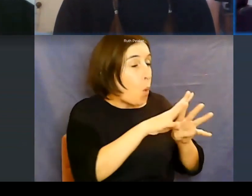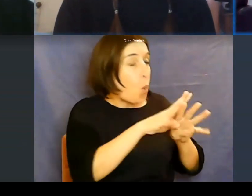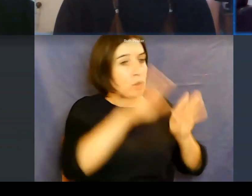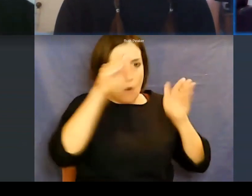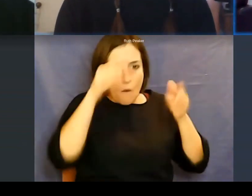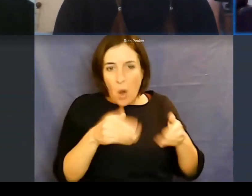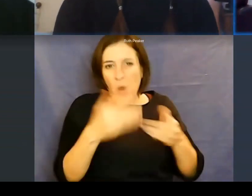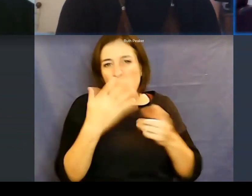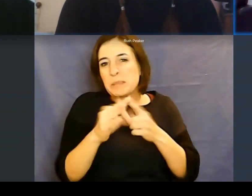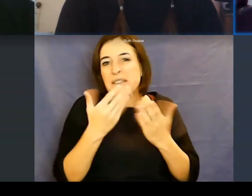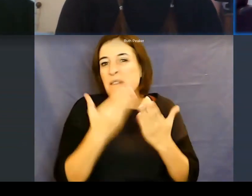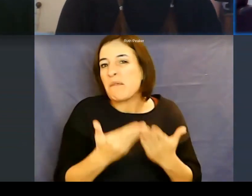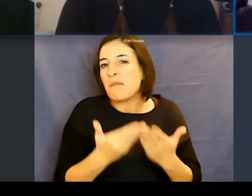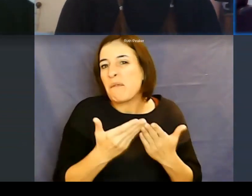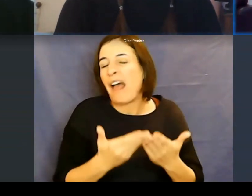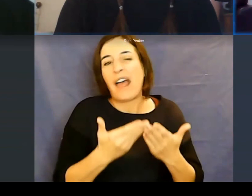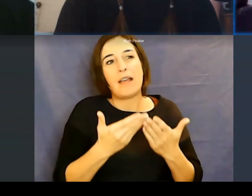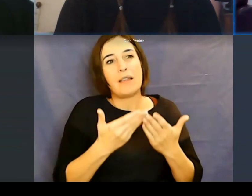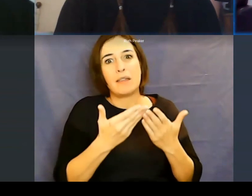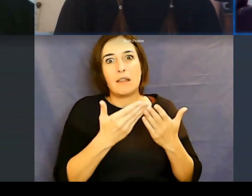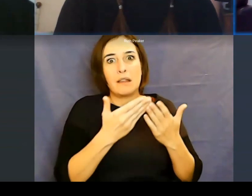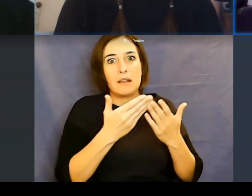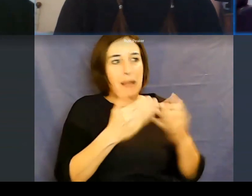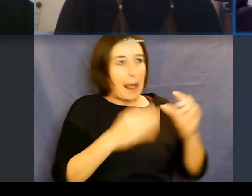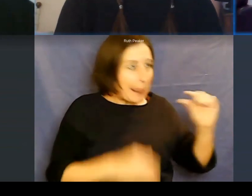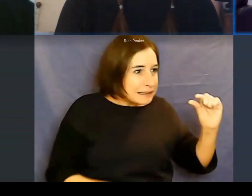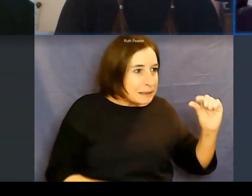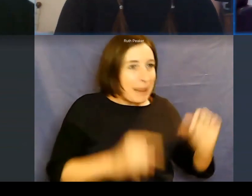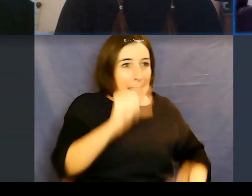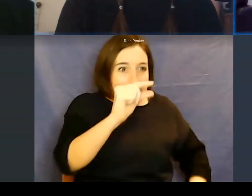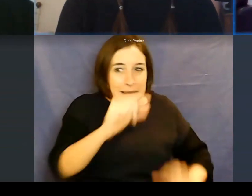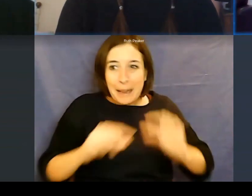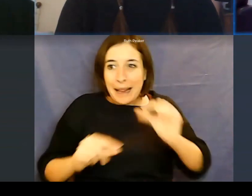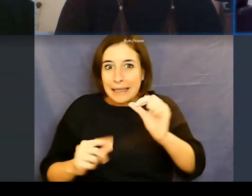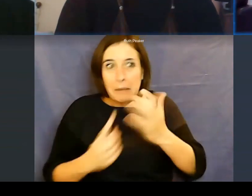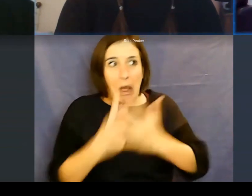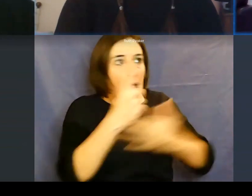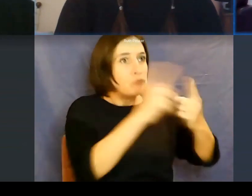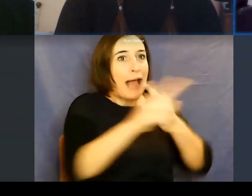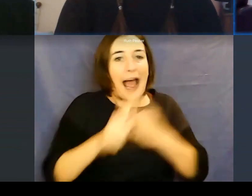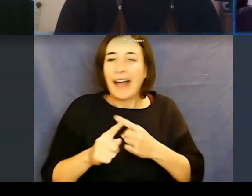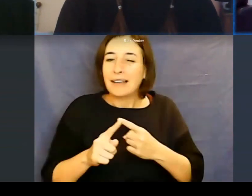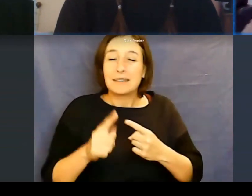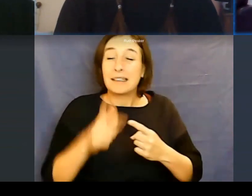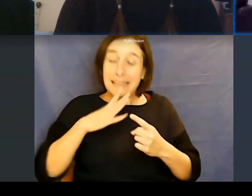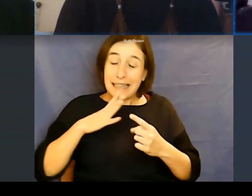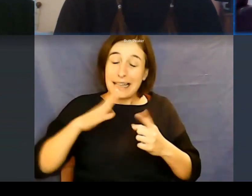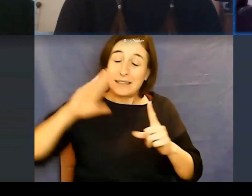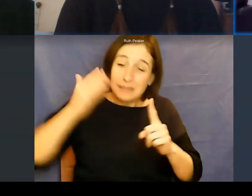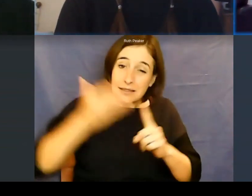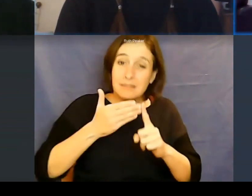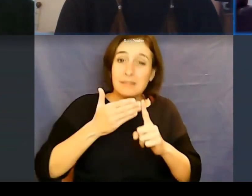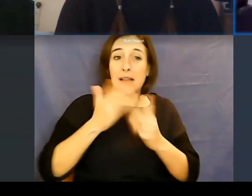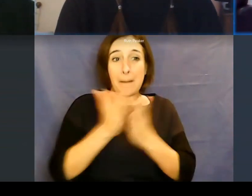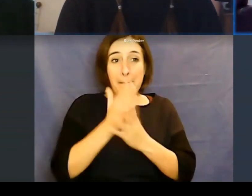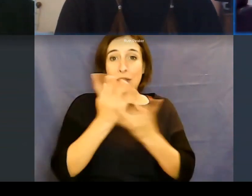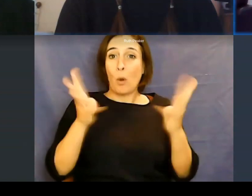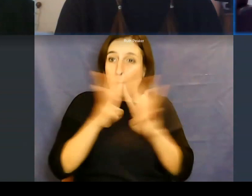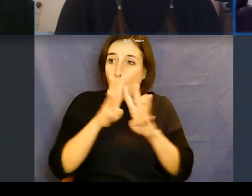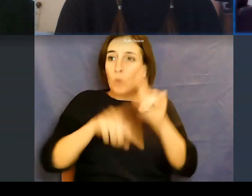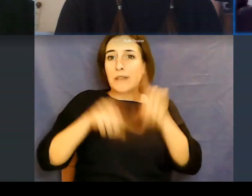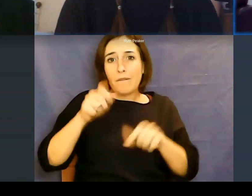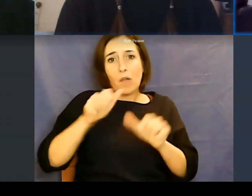So let's just get more, you know, ethnic diversity within boardrooms, within clubs, within coaching. Just one thing to add, I think we